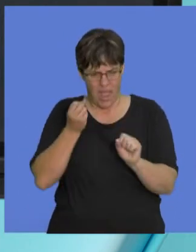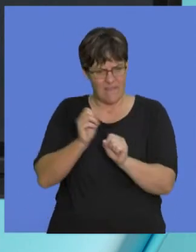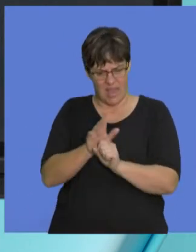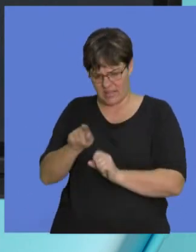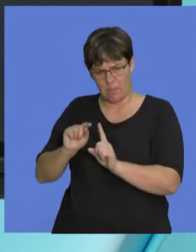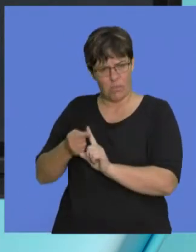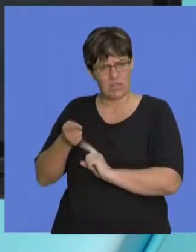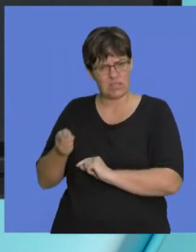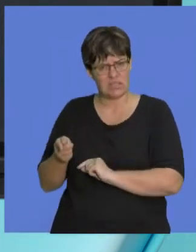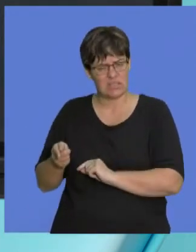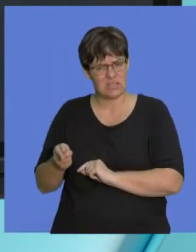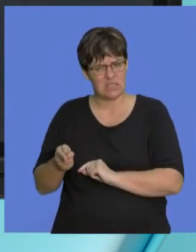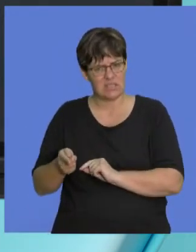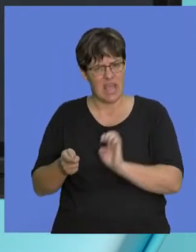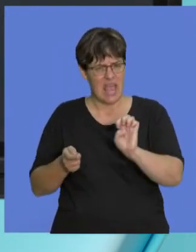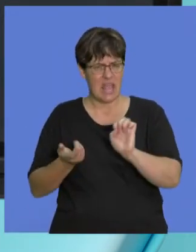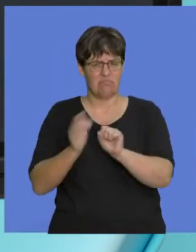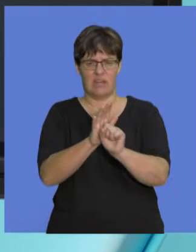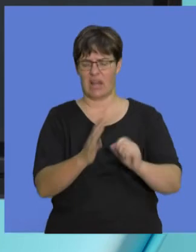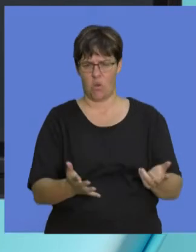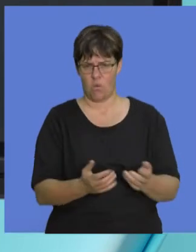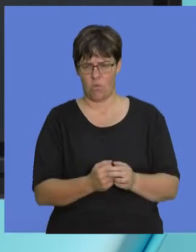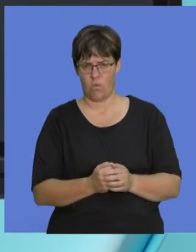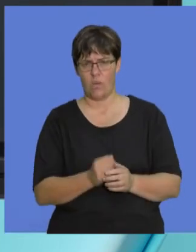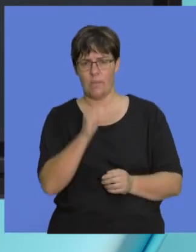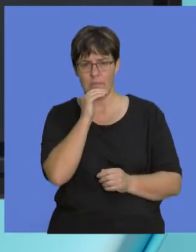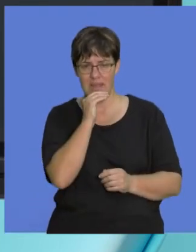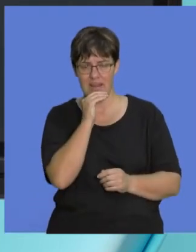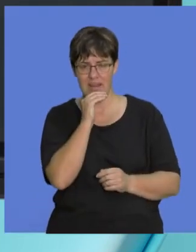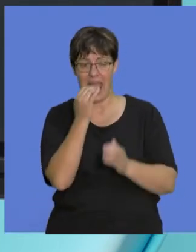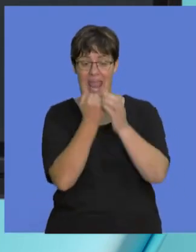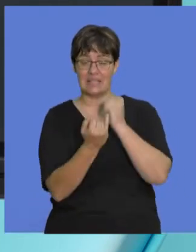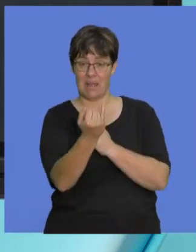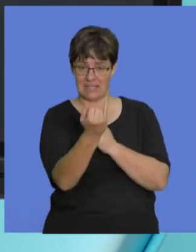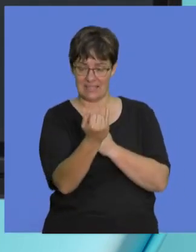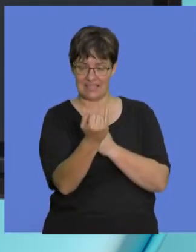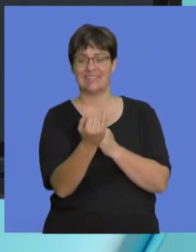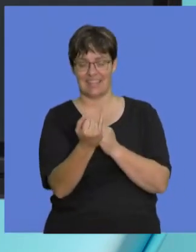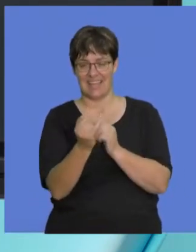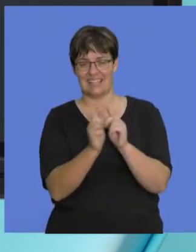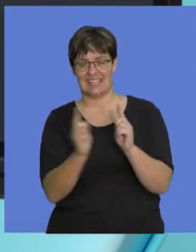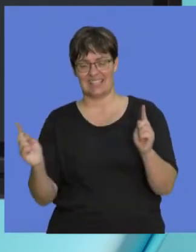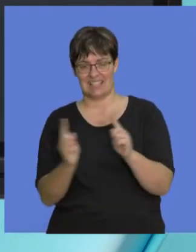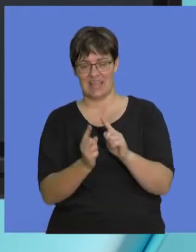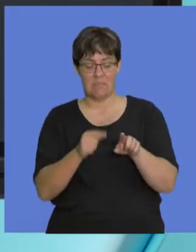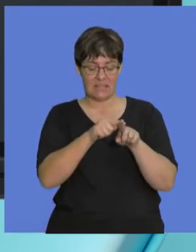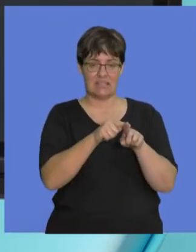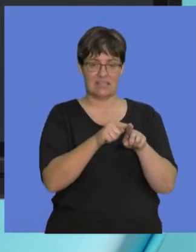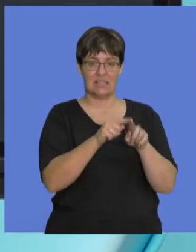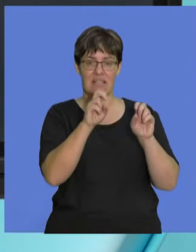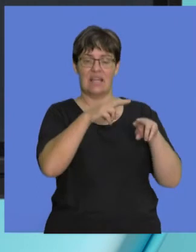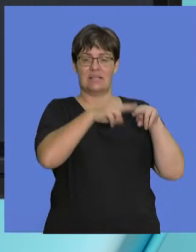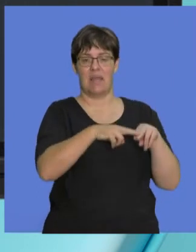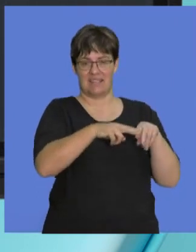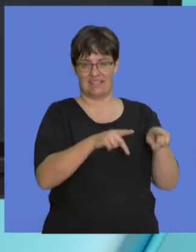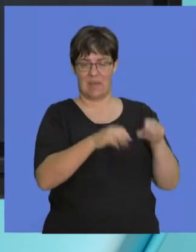it affects the magnitude of E, we are saying the distance is the independent variable, while electric field at a point is